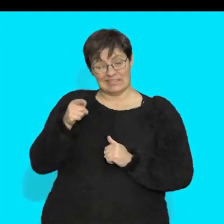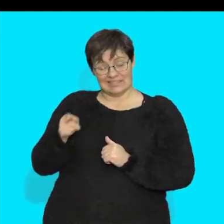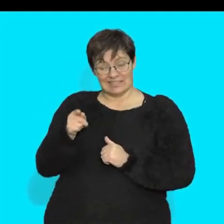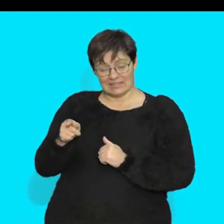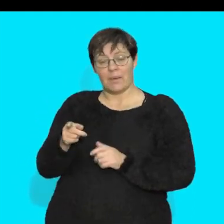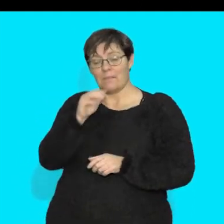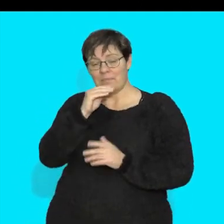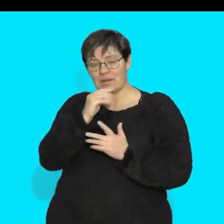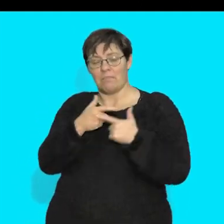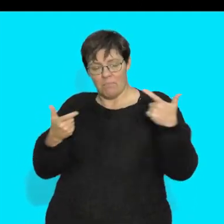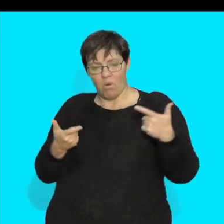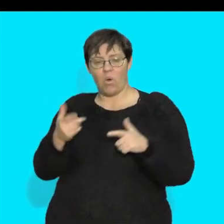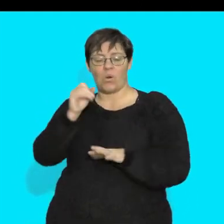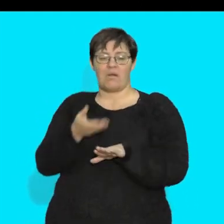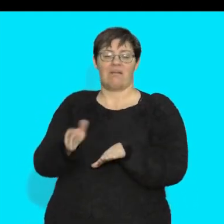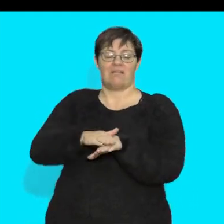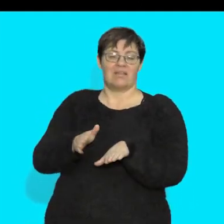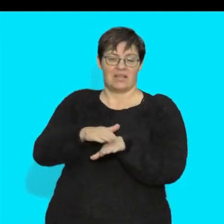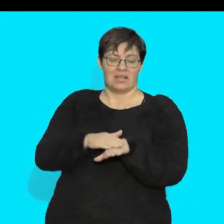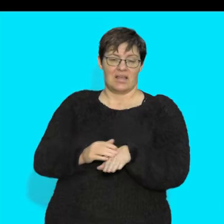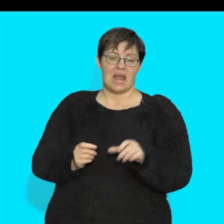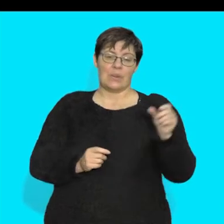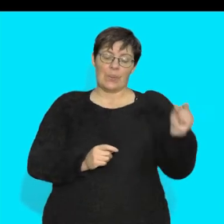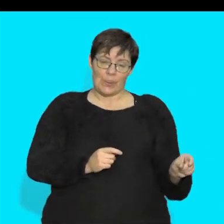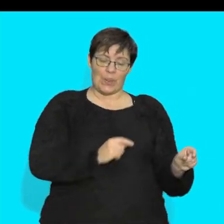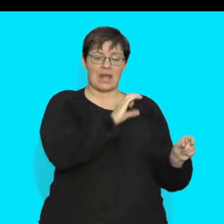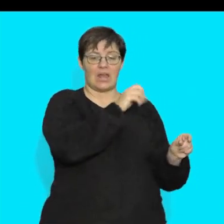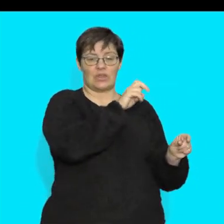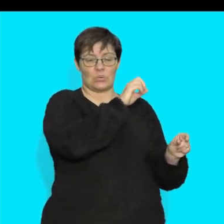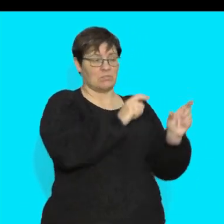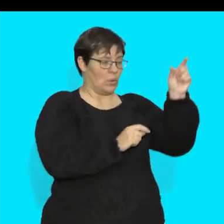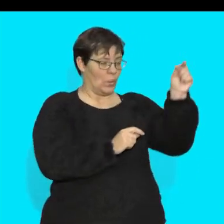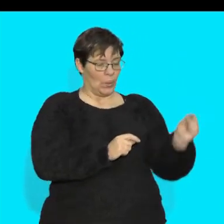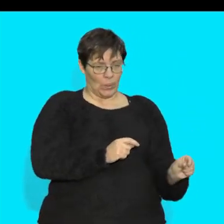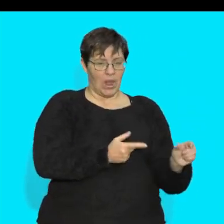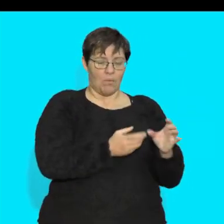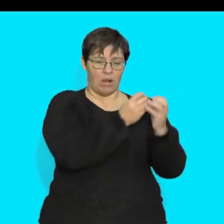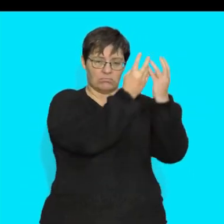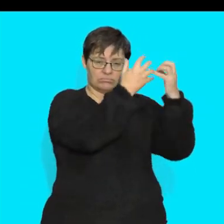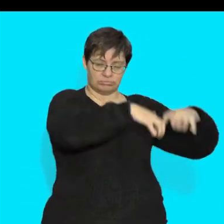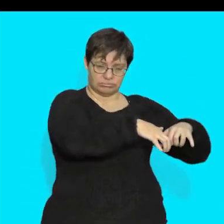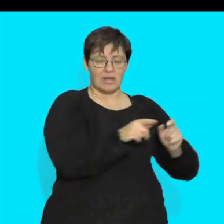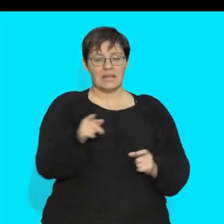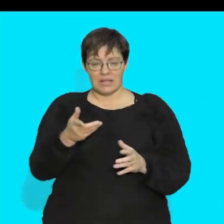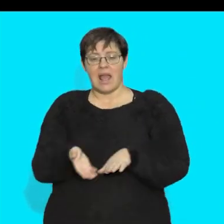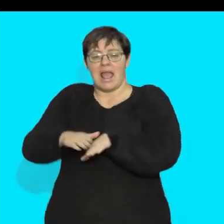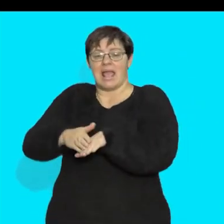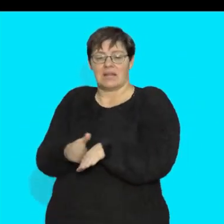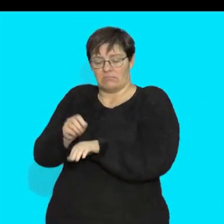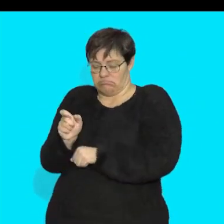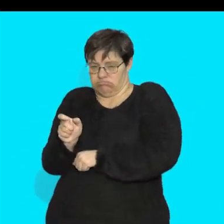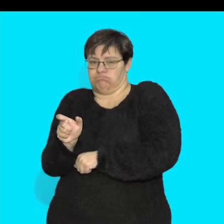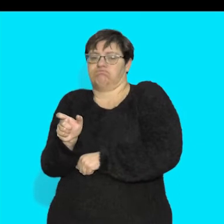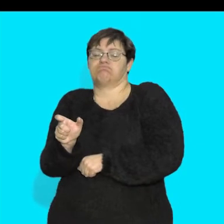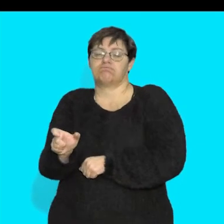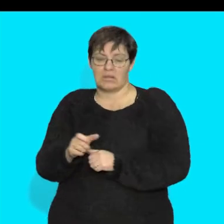the anode, that's where you're going to get a bigger anode and a smaller cathode. So this will get